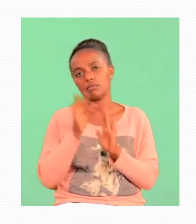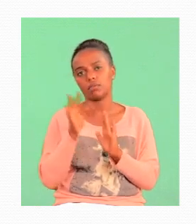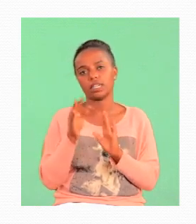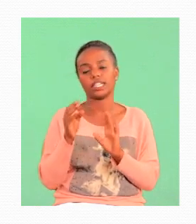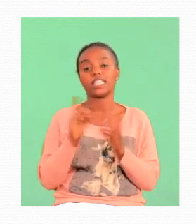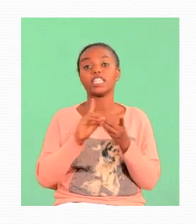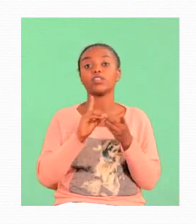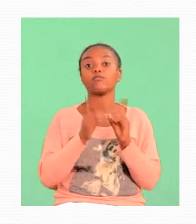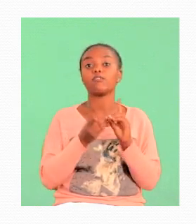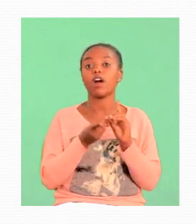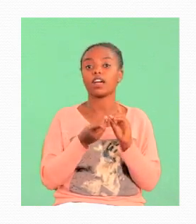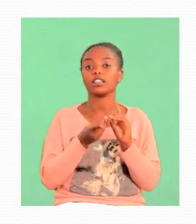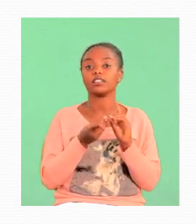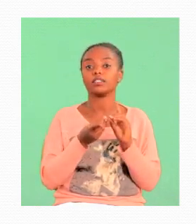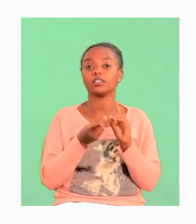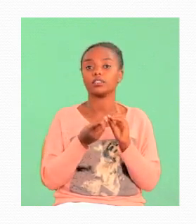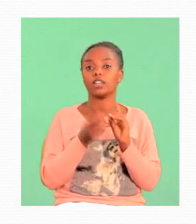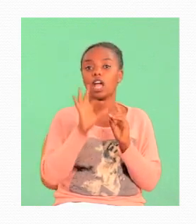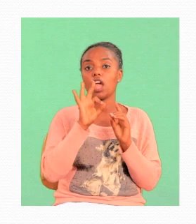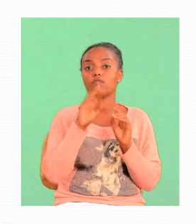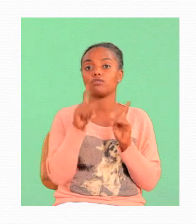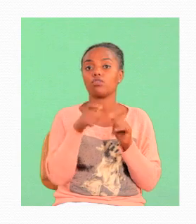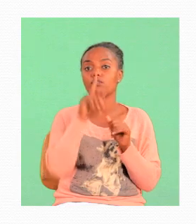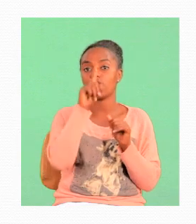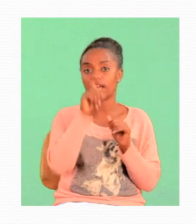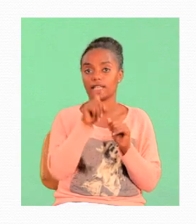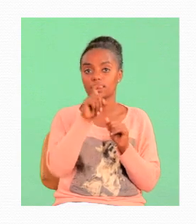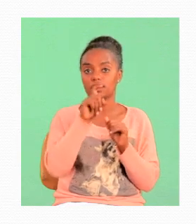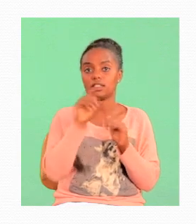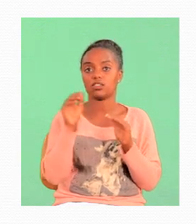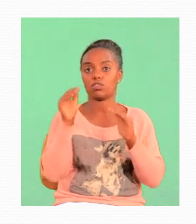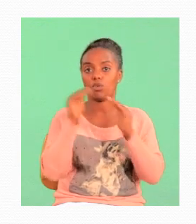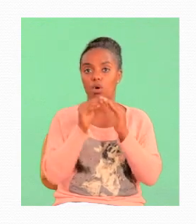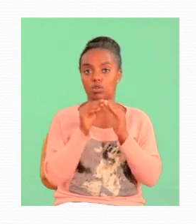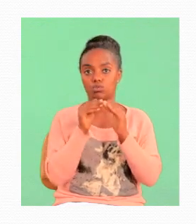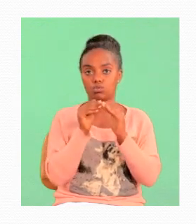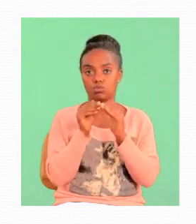by f of x is equal to